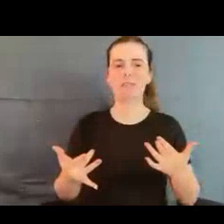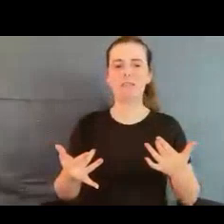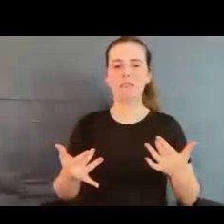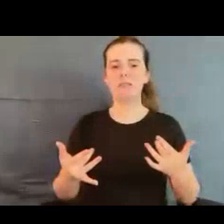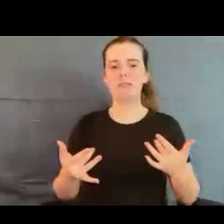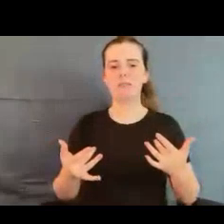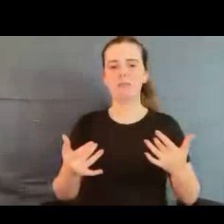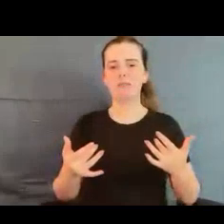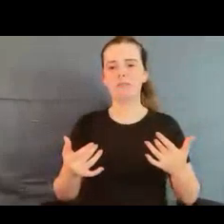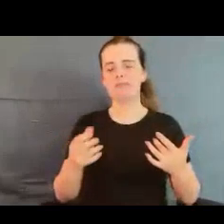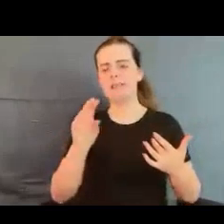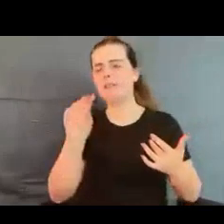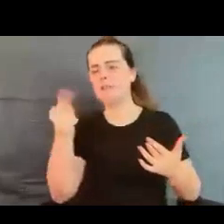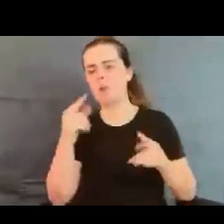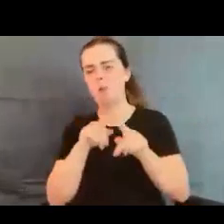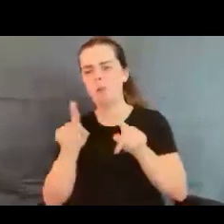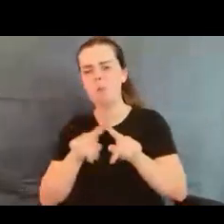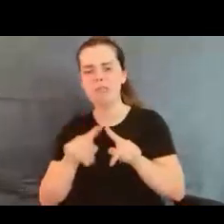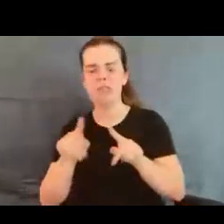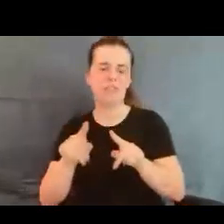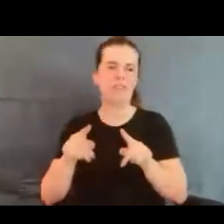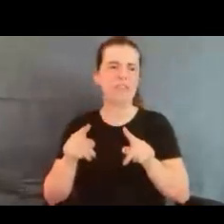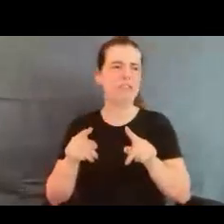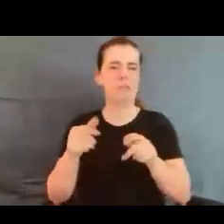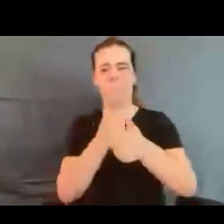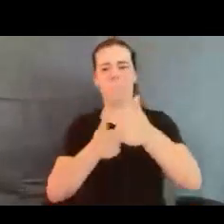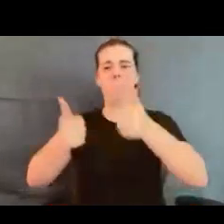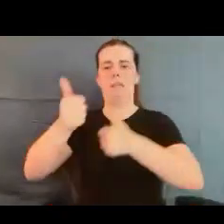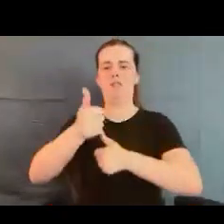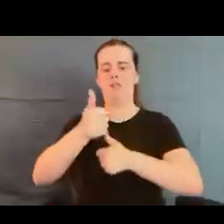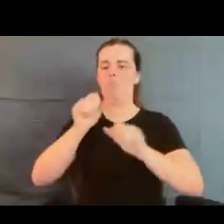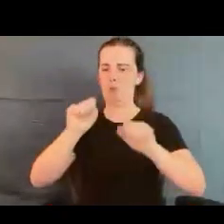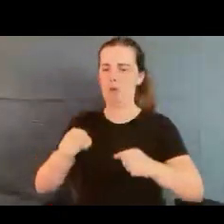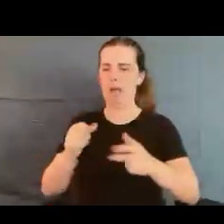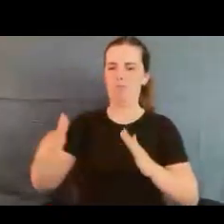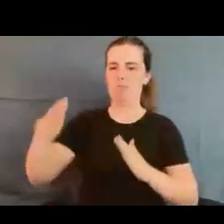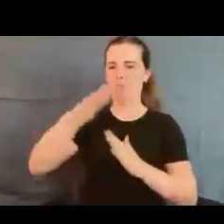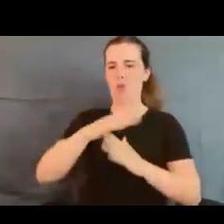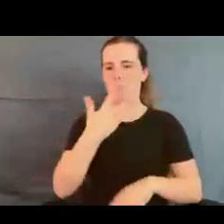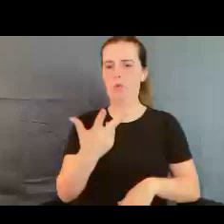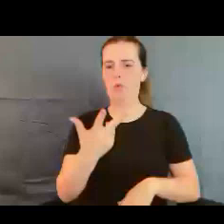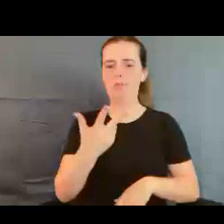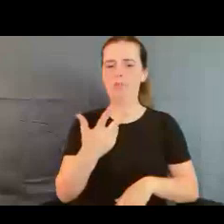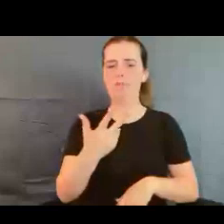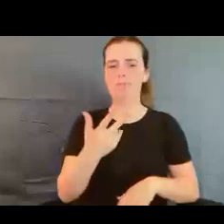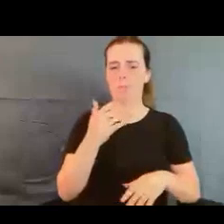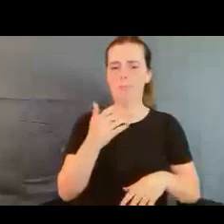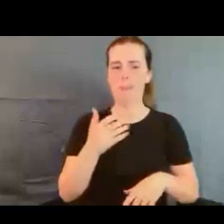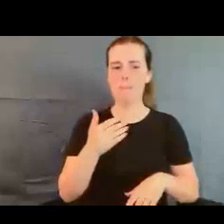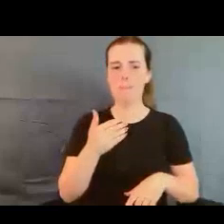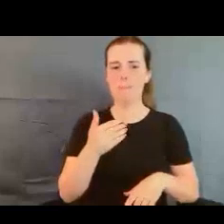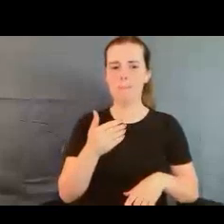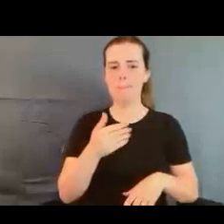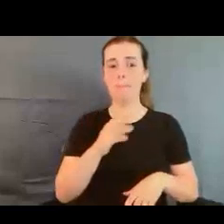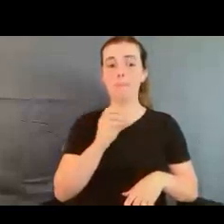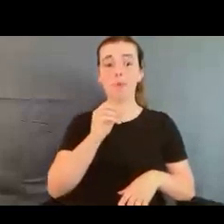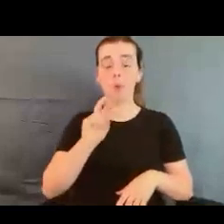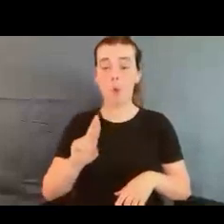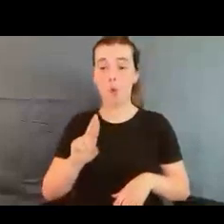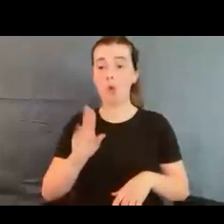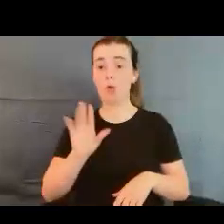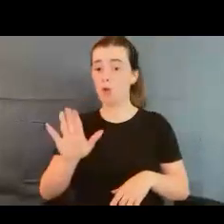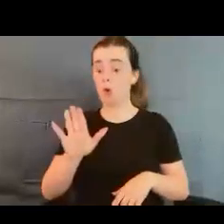a few different majors that you could place top 10 in. Or your index, your UTMB score that you get from completing races could